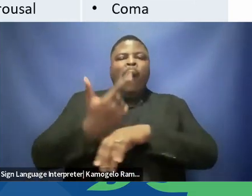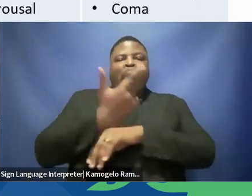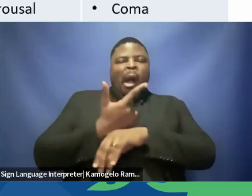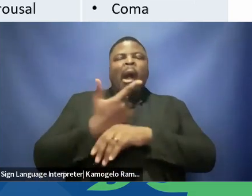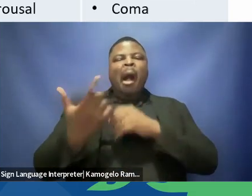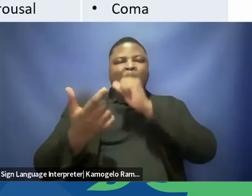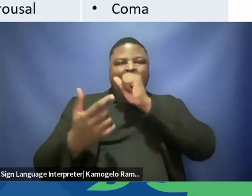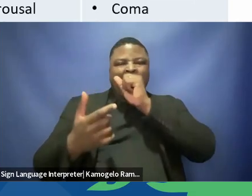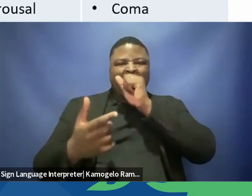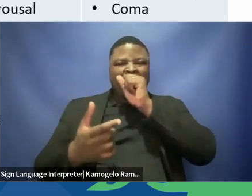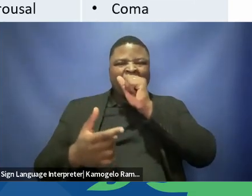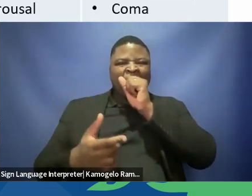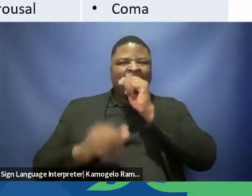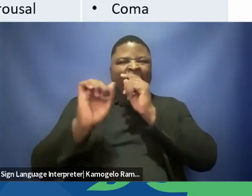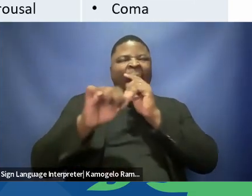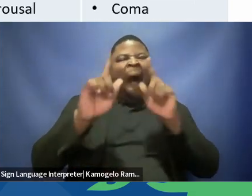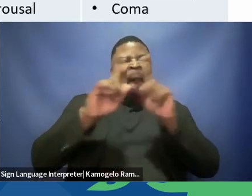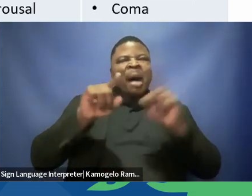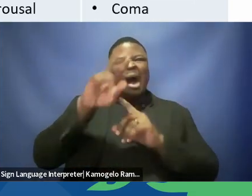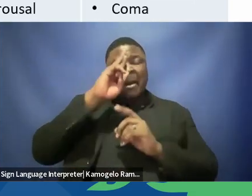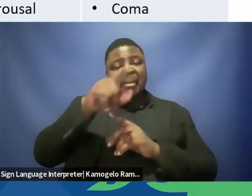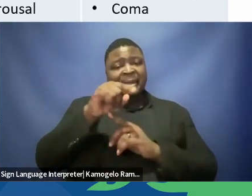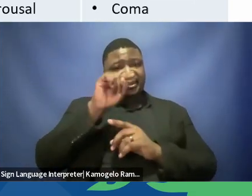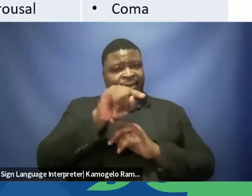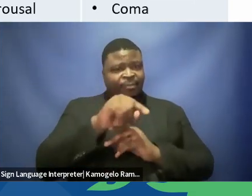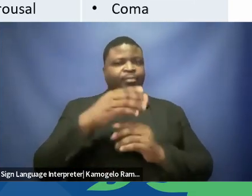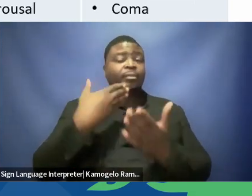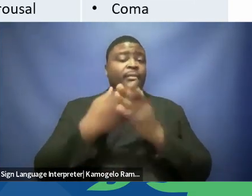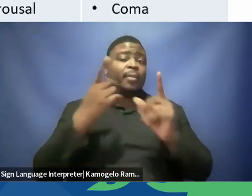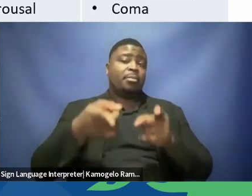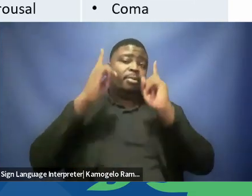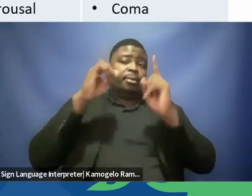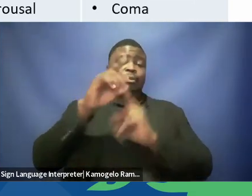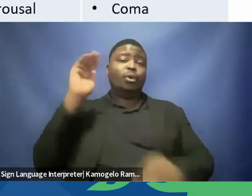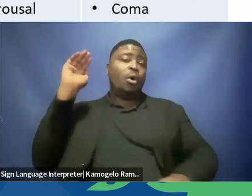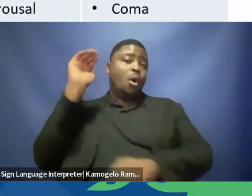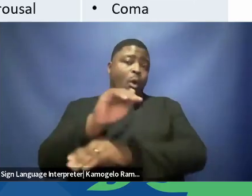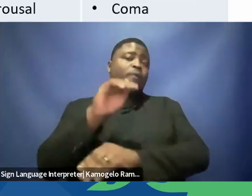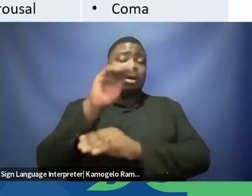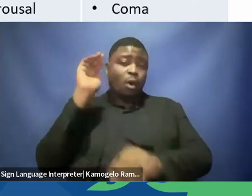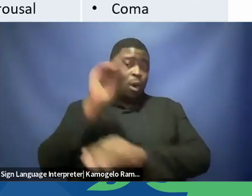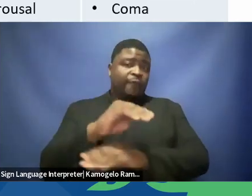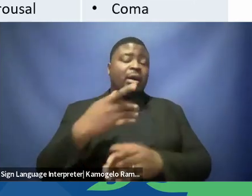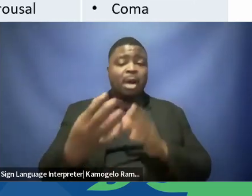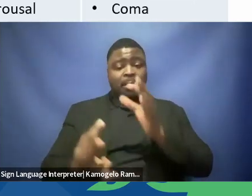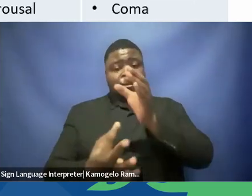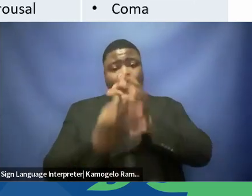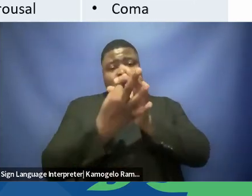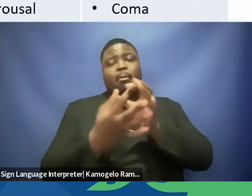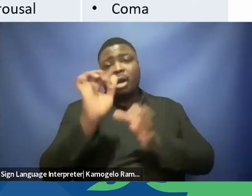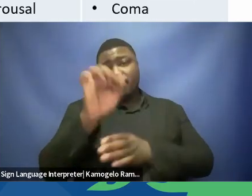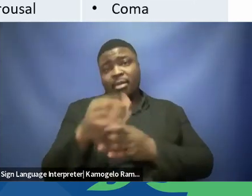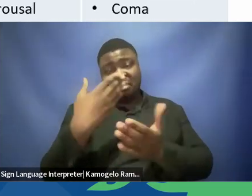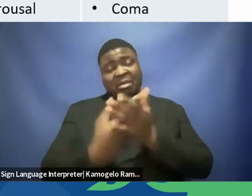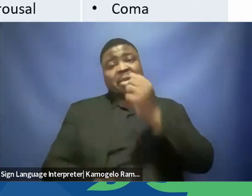as Davi mentioned, there is a very high risk of overdose. It depends on how much you use and how heavy you are. So you've got to be careful with how much, the quantity